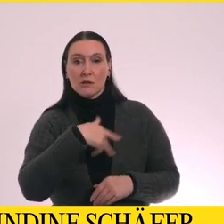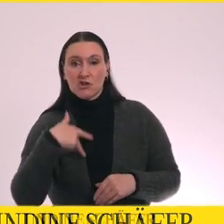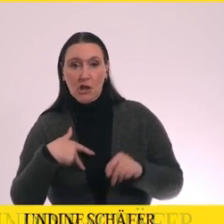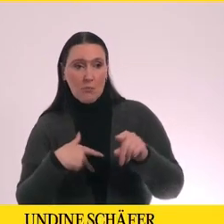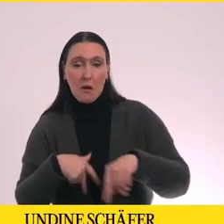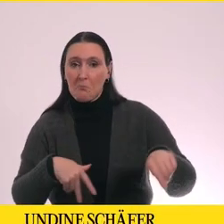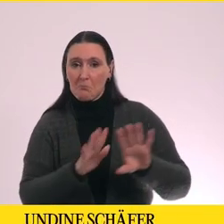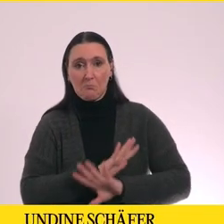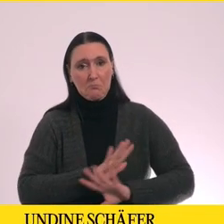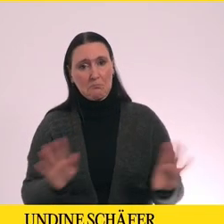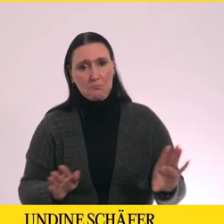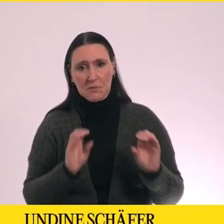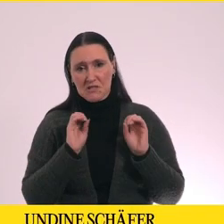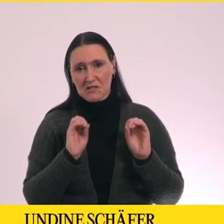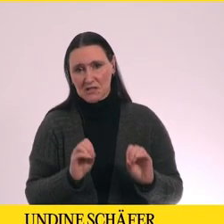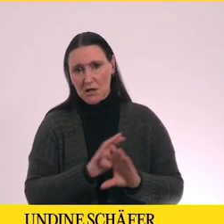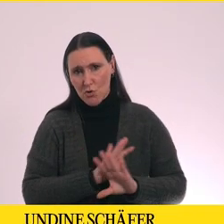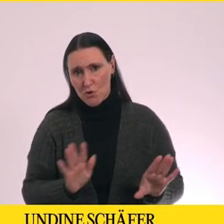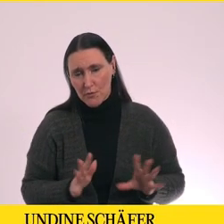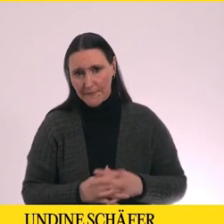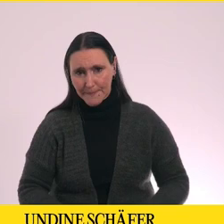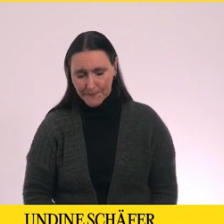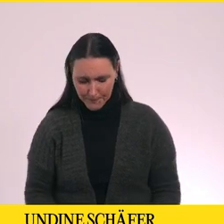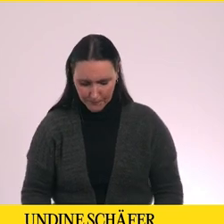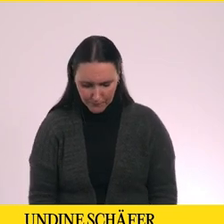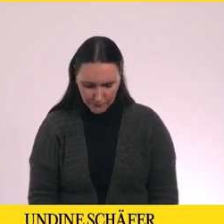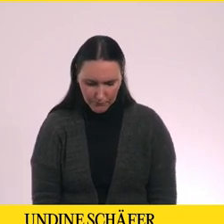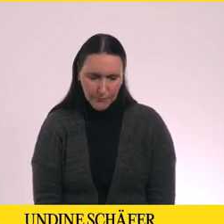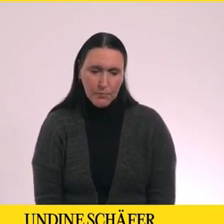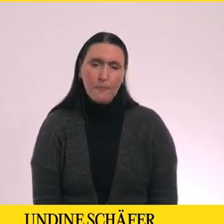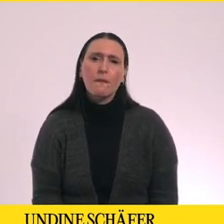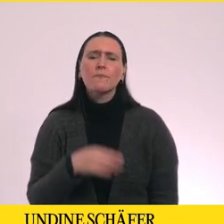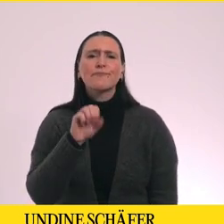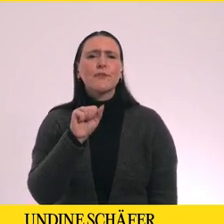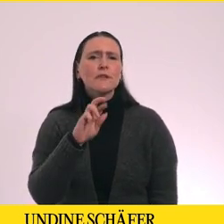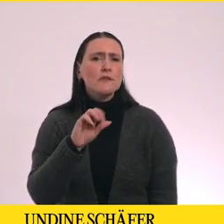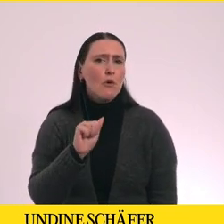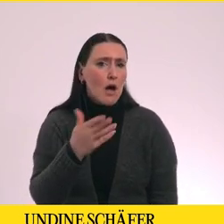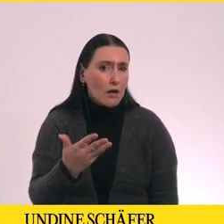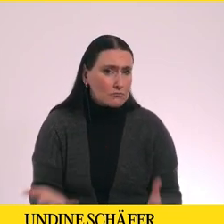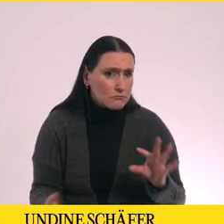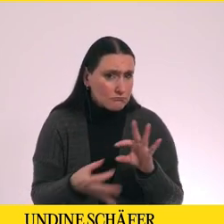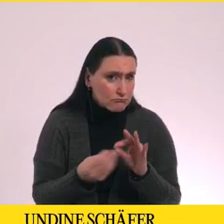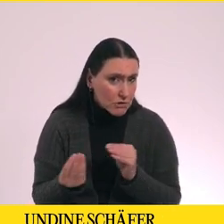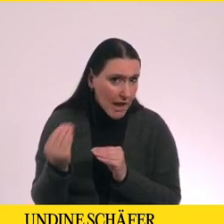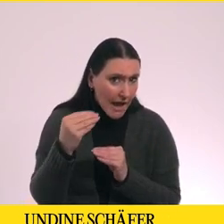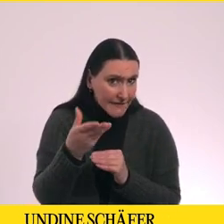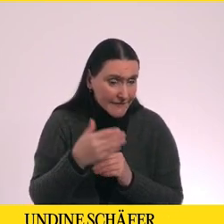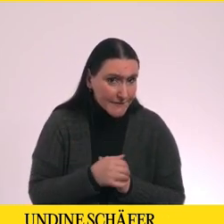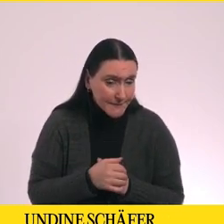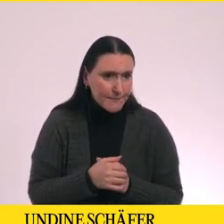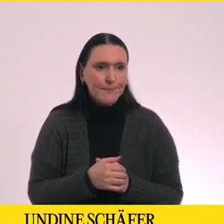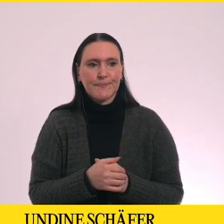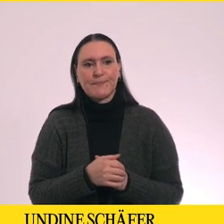Okay, thank you. Sarah, did you want to say anything or add anything to that? Yes, thank you. Very